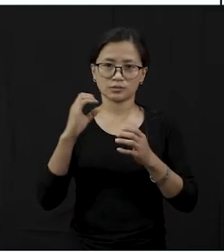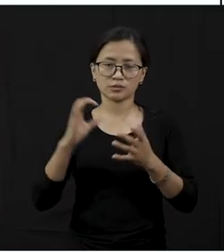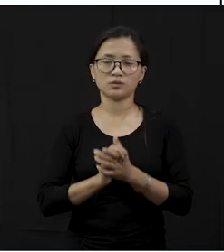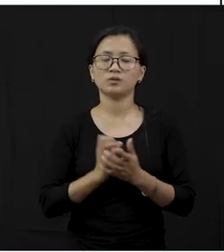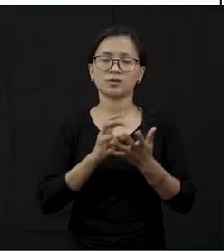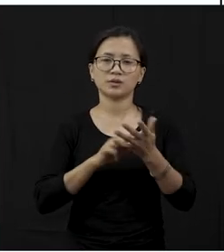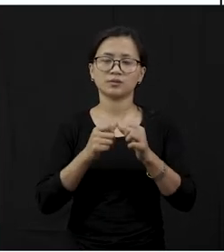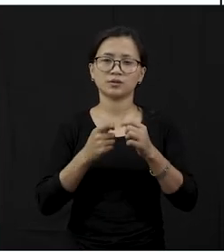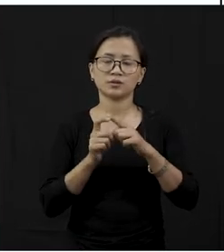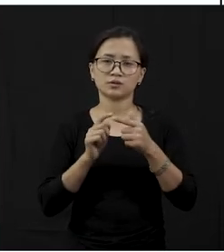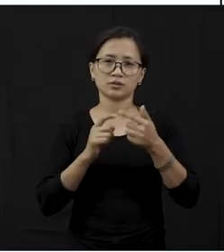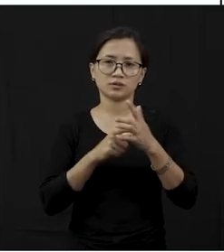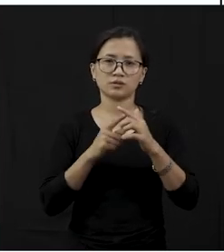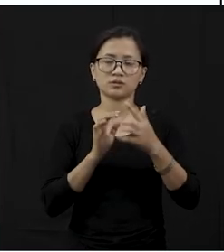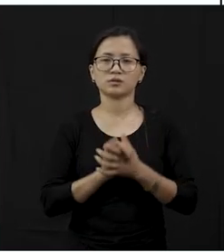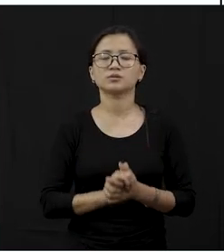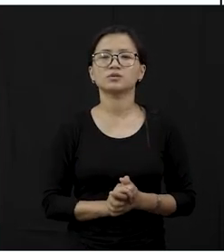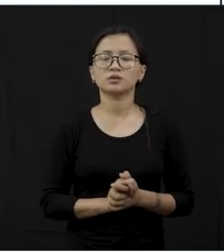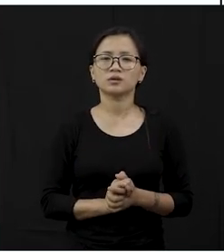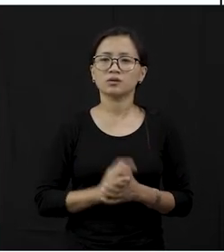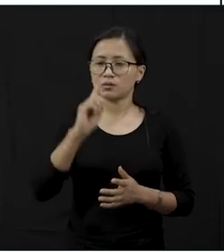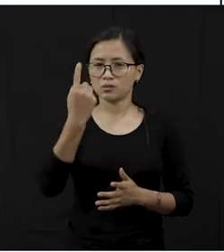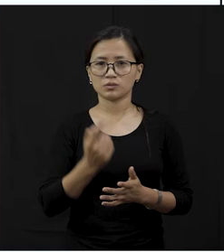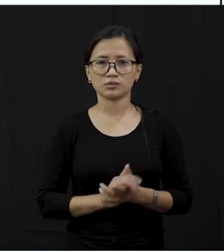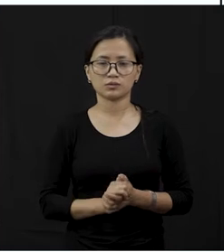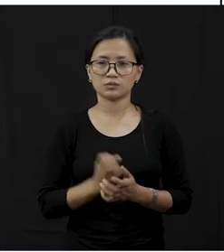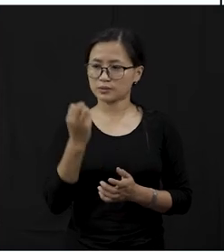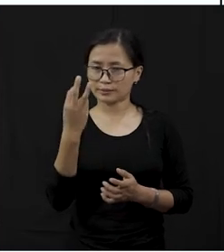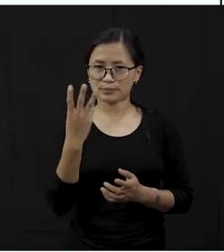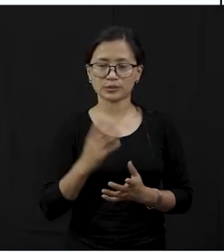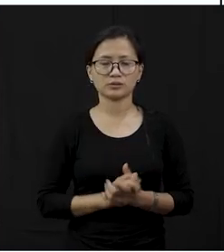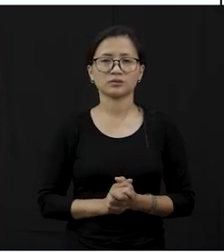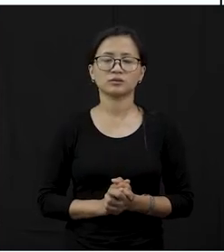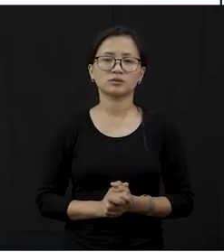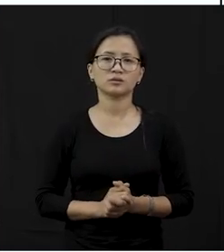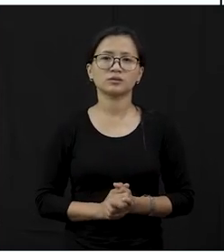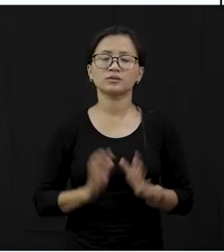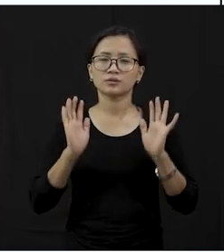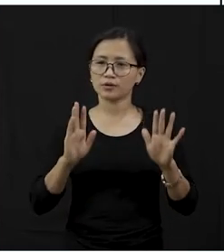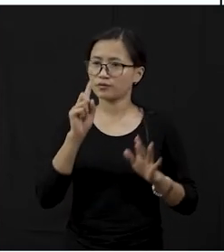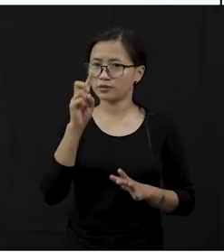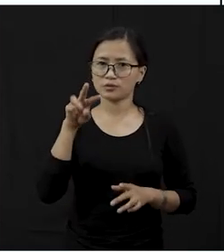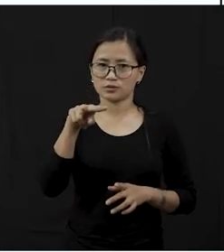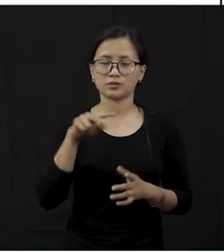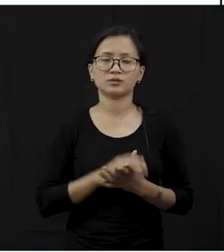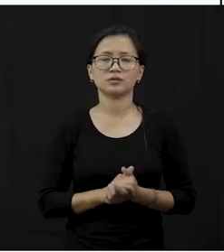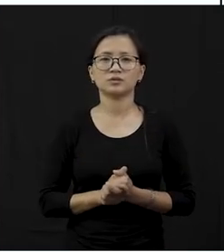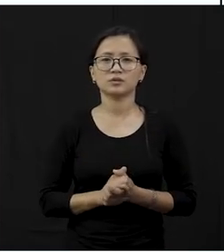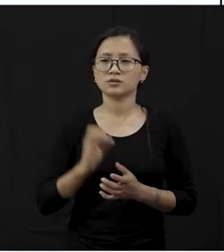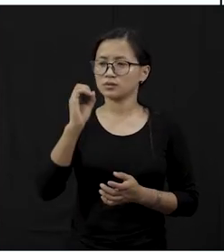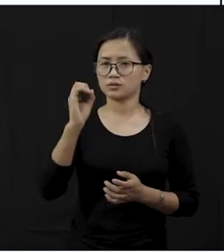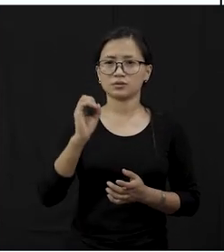one number. In one place you can accommodate only one numbers. So here you have 100. So